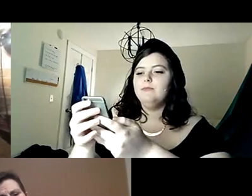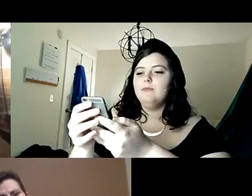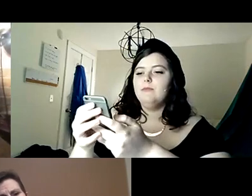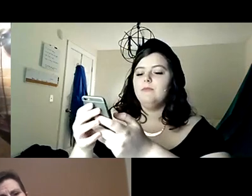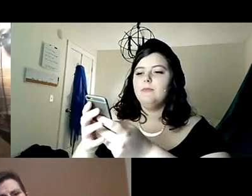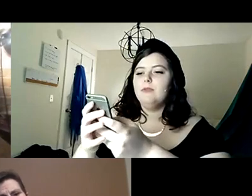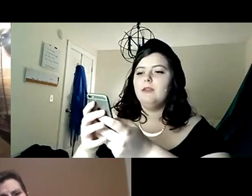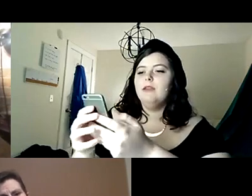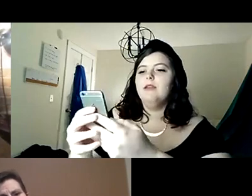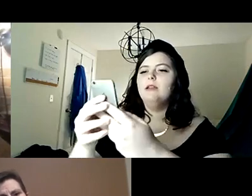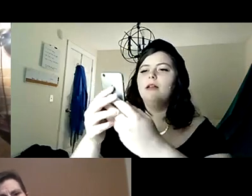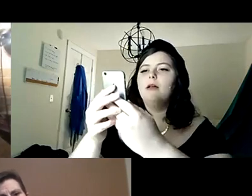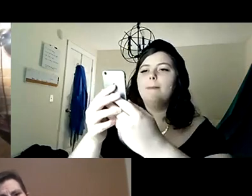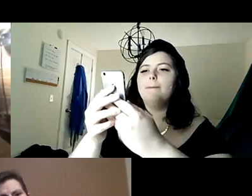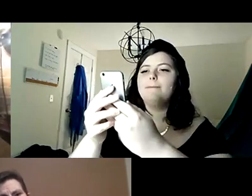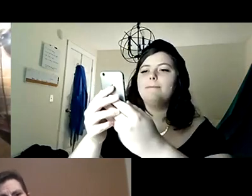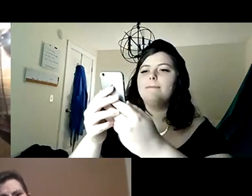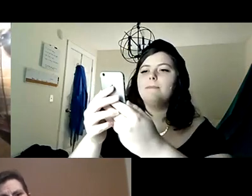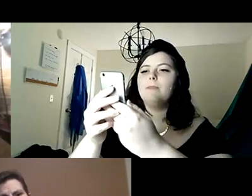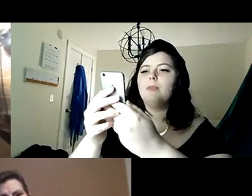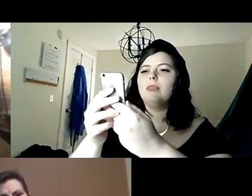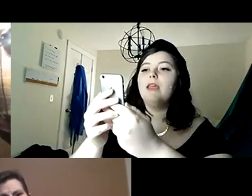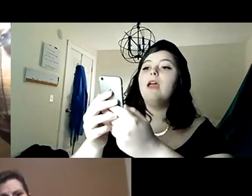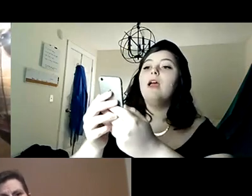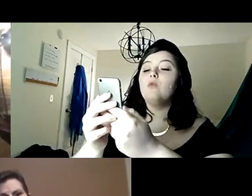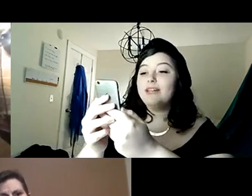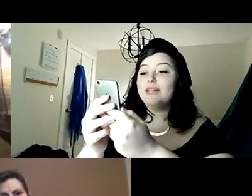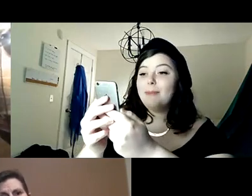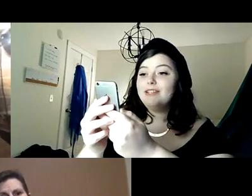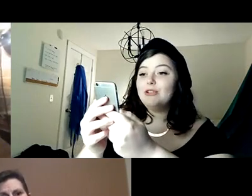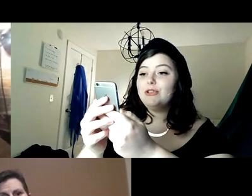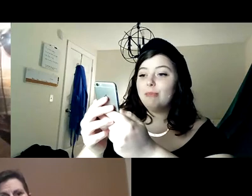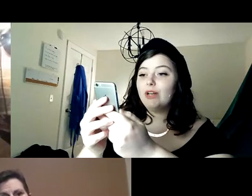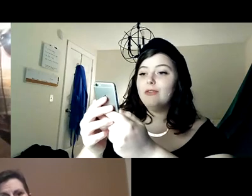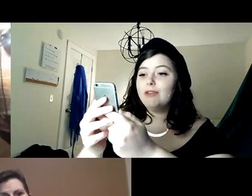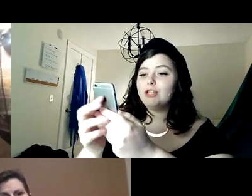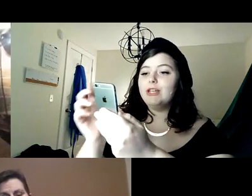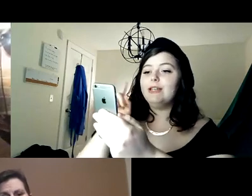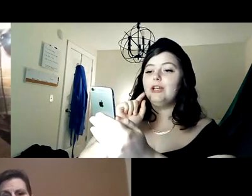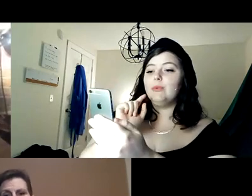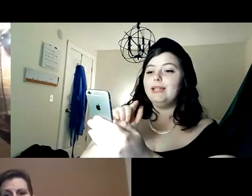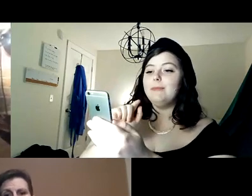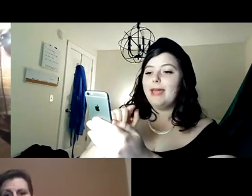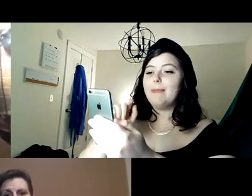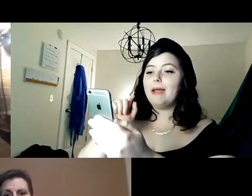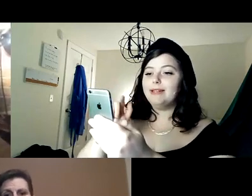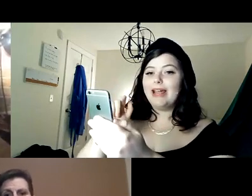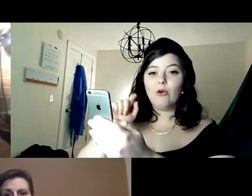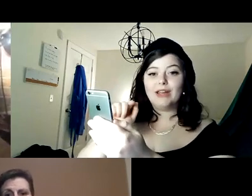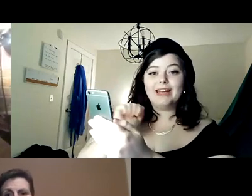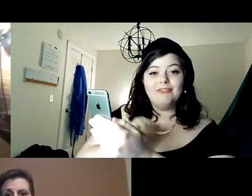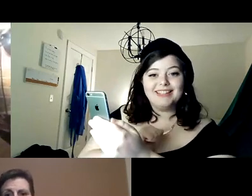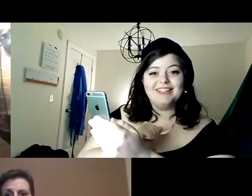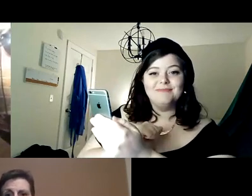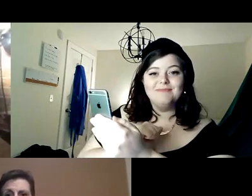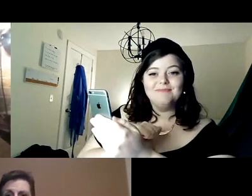Though for now, I think we should just focus on Vaughn's notes for tonight. Rent is past due to the point of eviction, and we need to pay it by Monday or